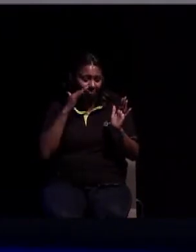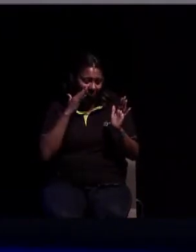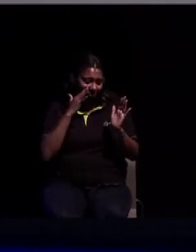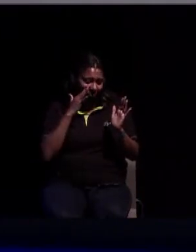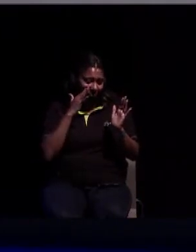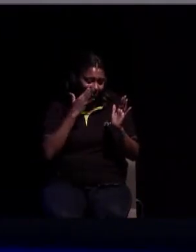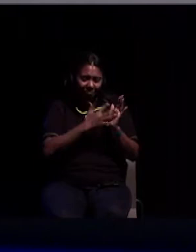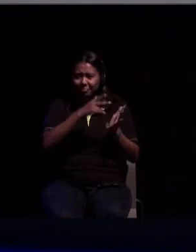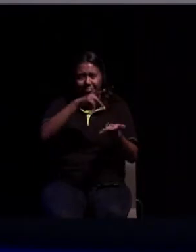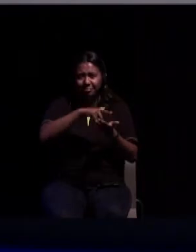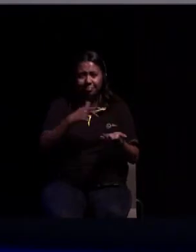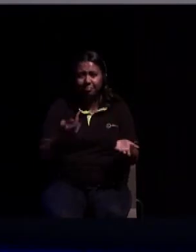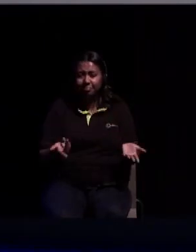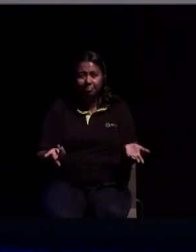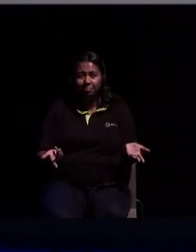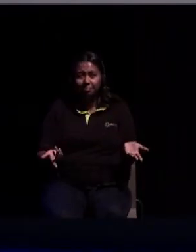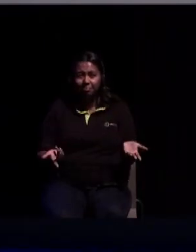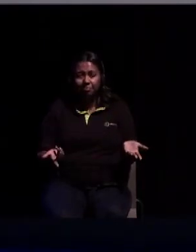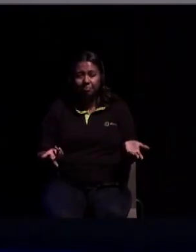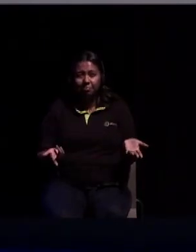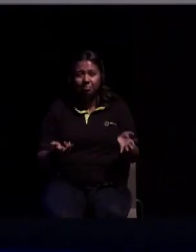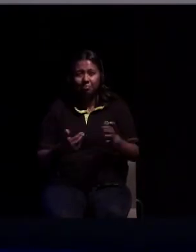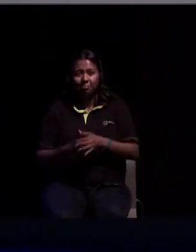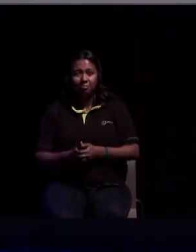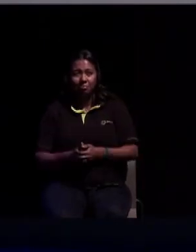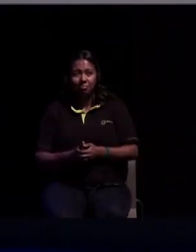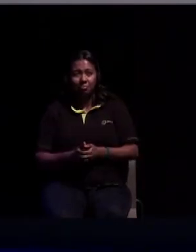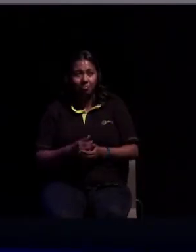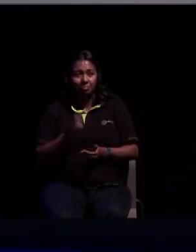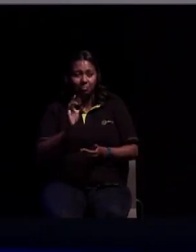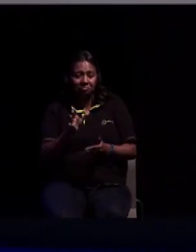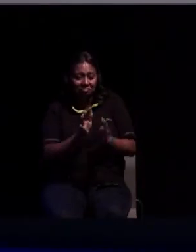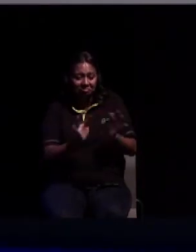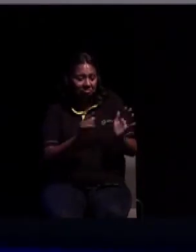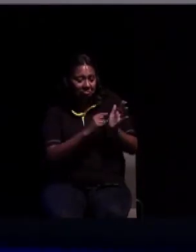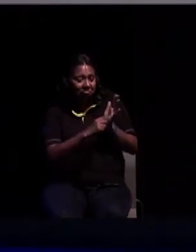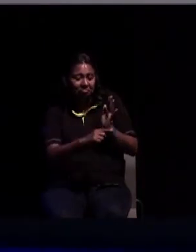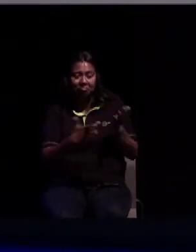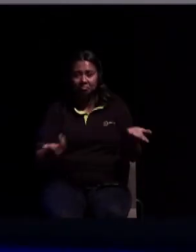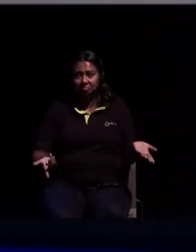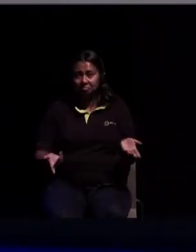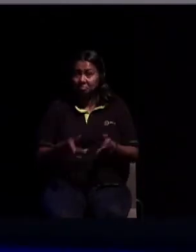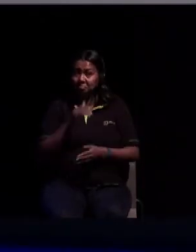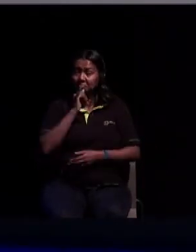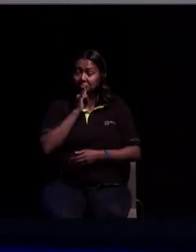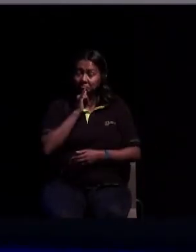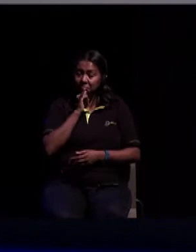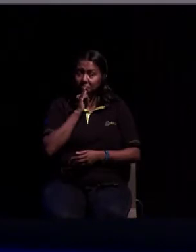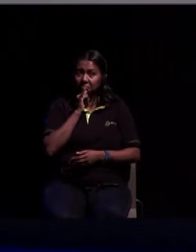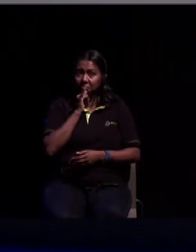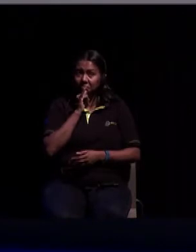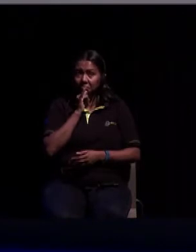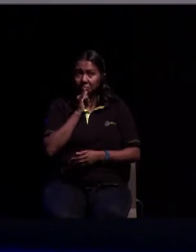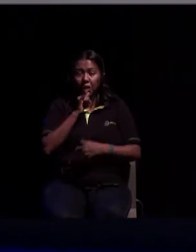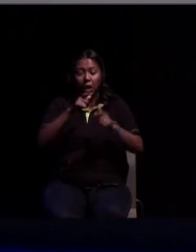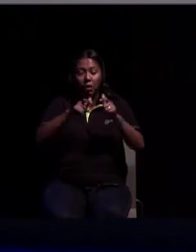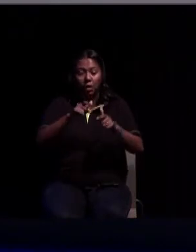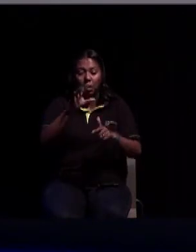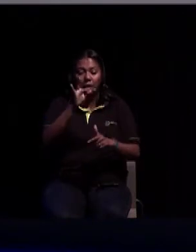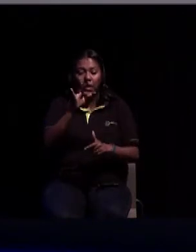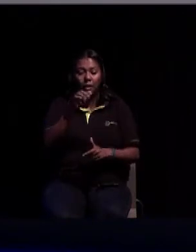any more than rhetoric. And so, for instance, I'll give you an example that the state of Tasmania, which